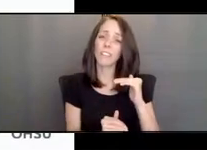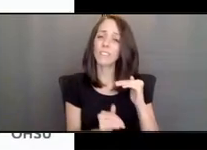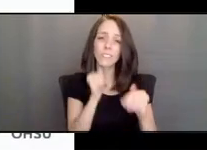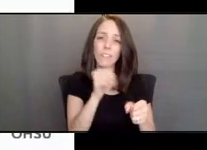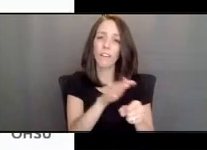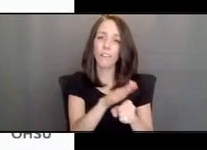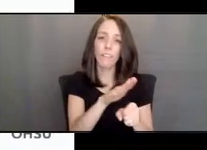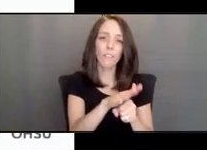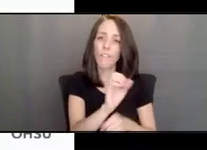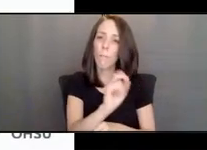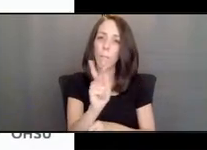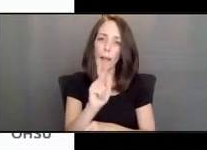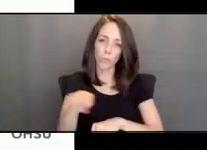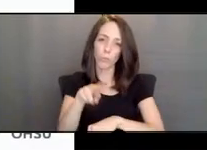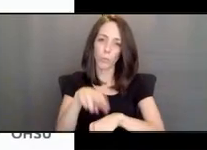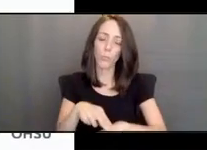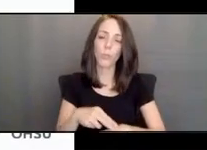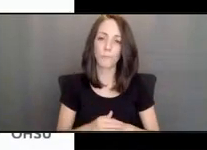slide.